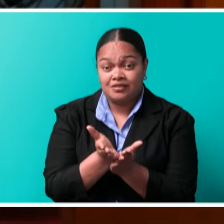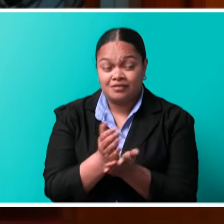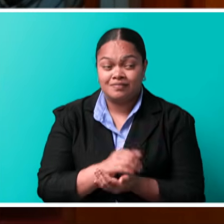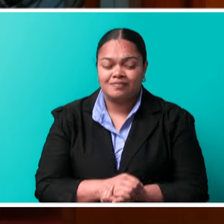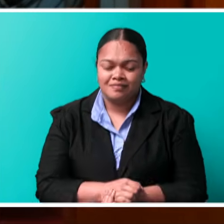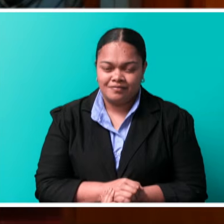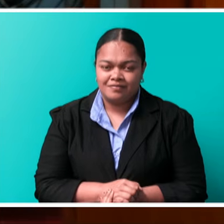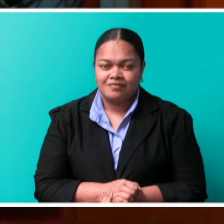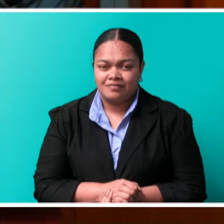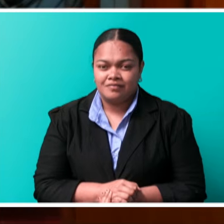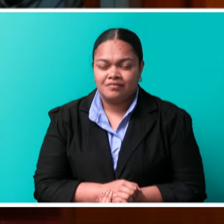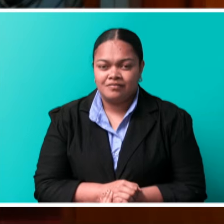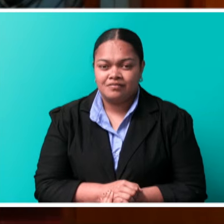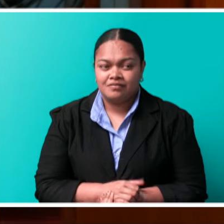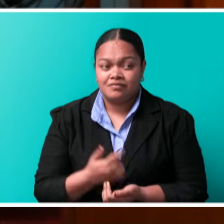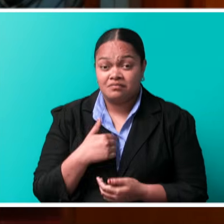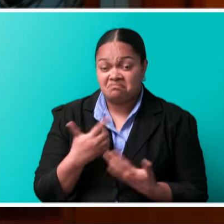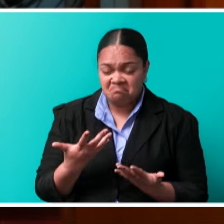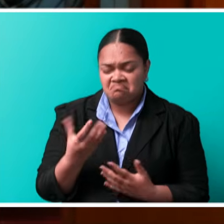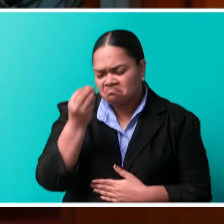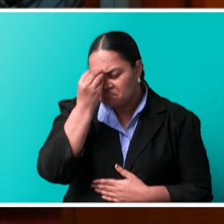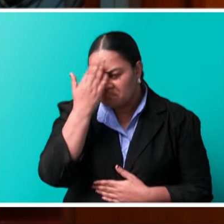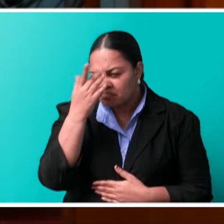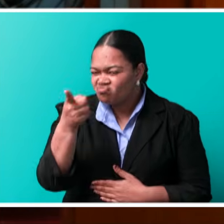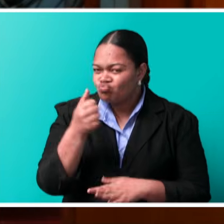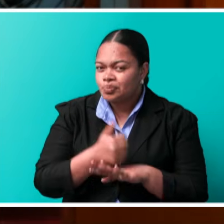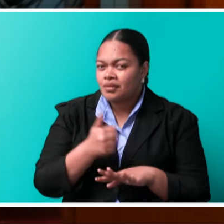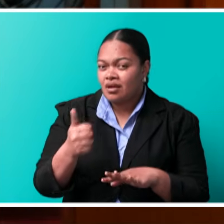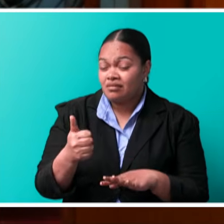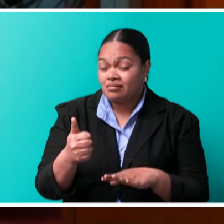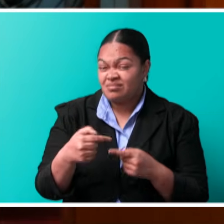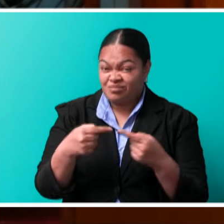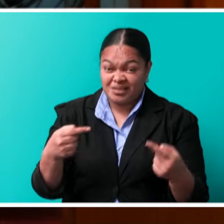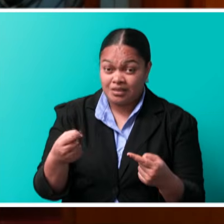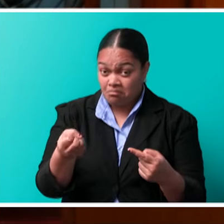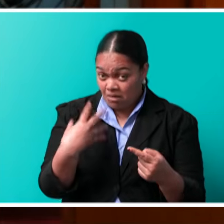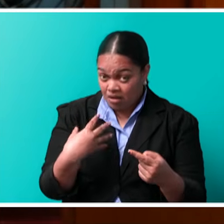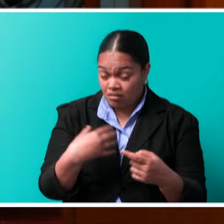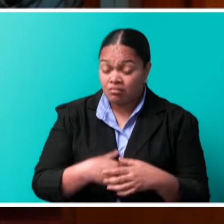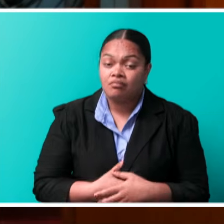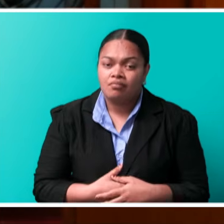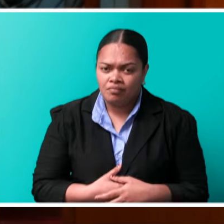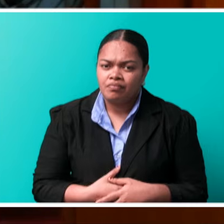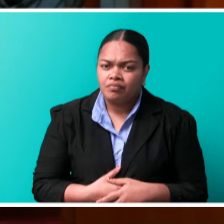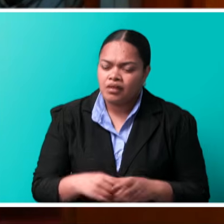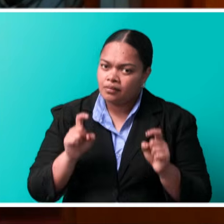I note what the Honorable Leader of the Opposition mentioned, to contain the salaries